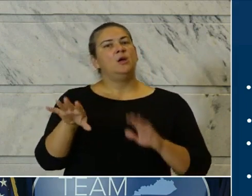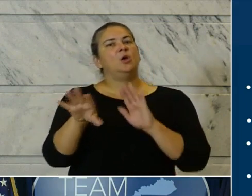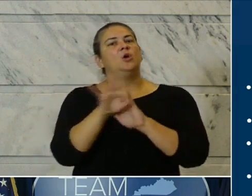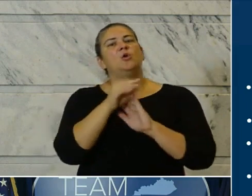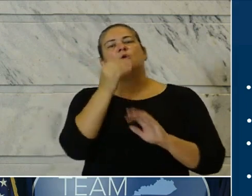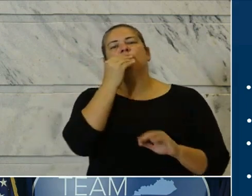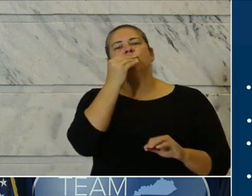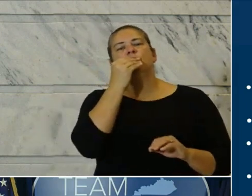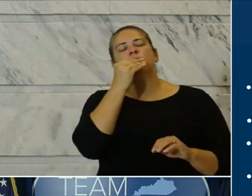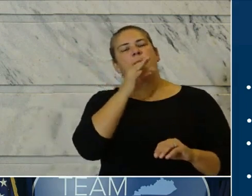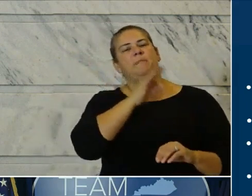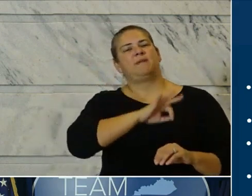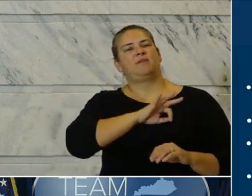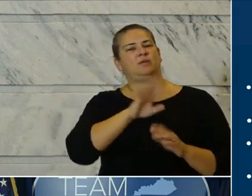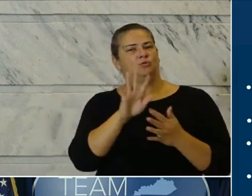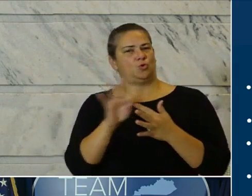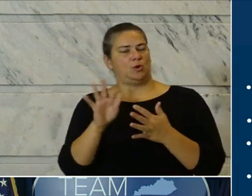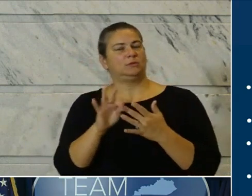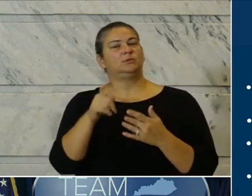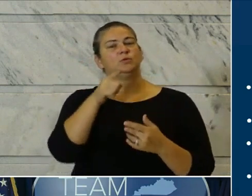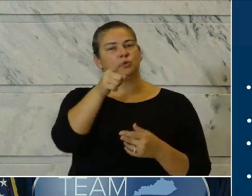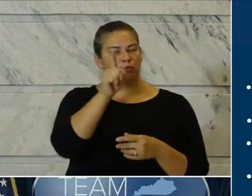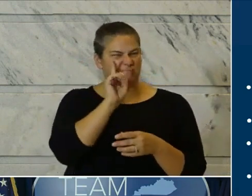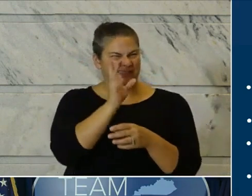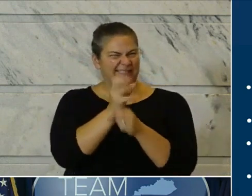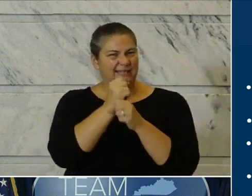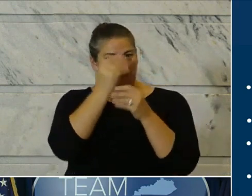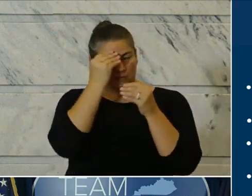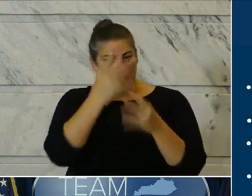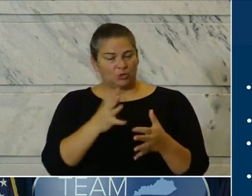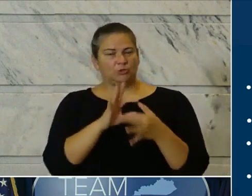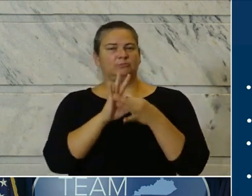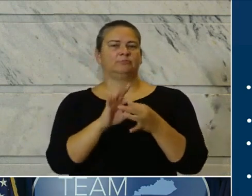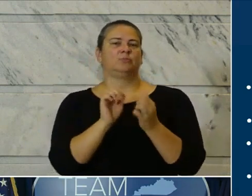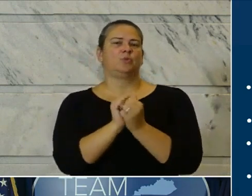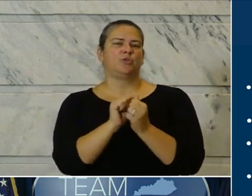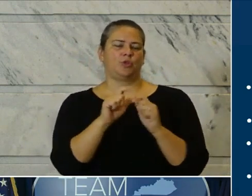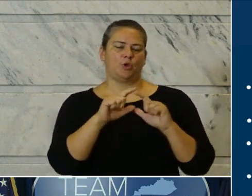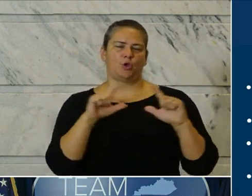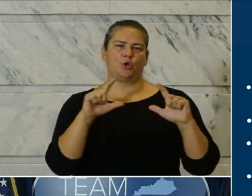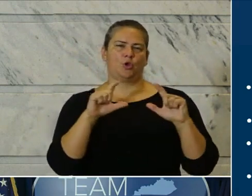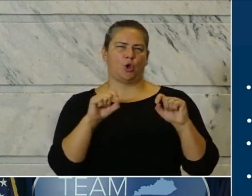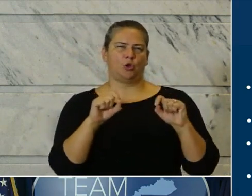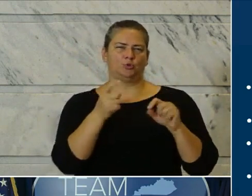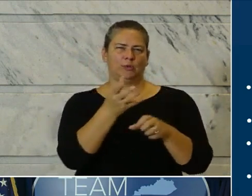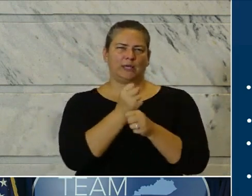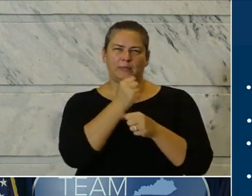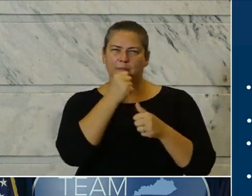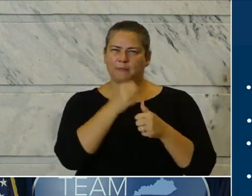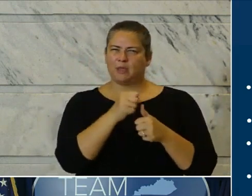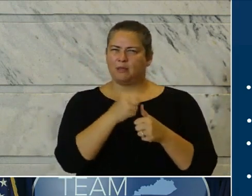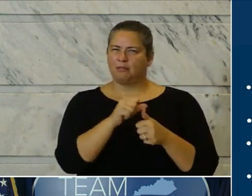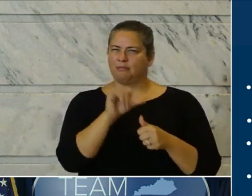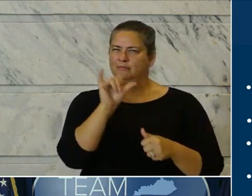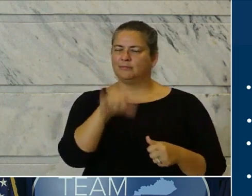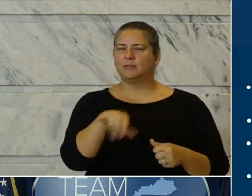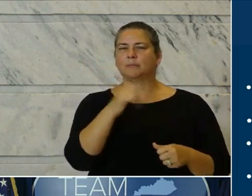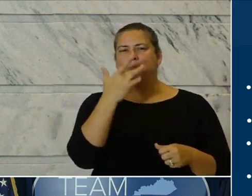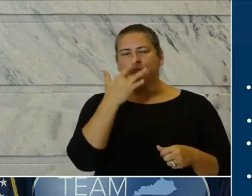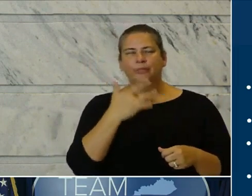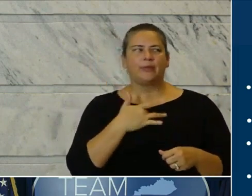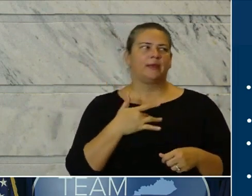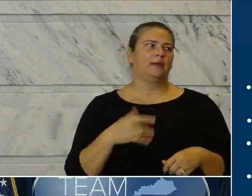food benefits option, and you will get information about the cards that will come to you in your mail. You'll need your birth